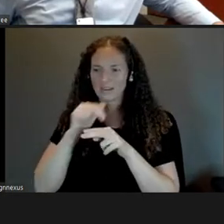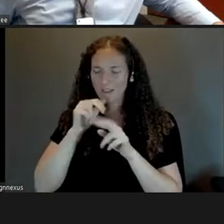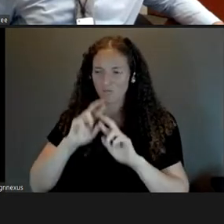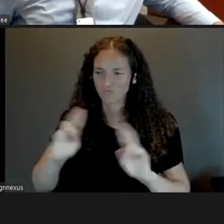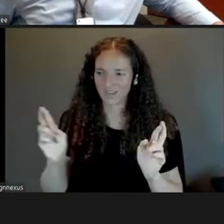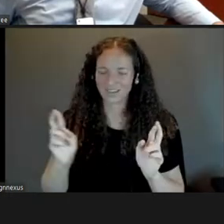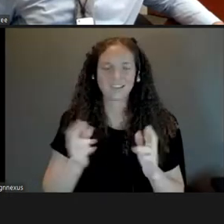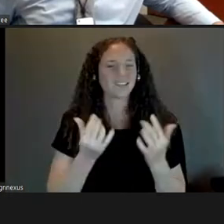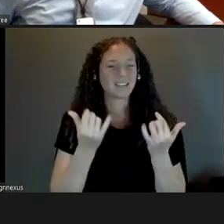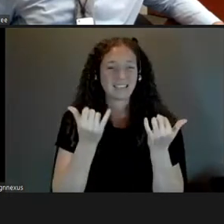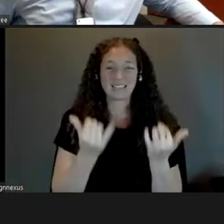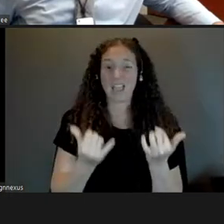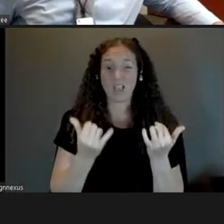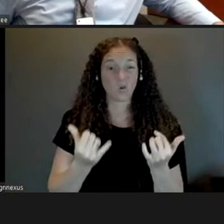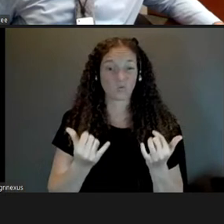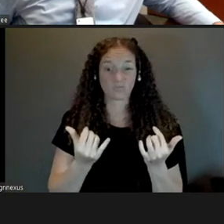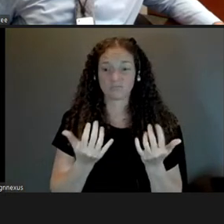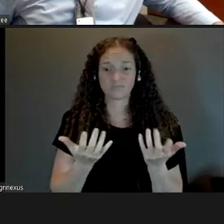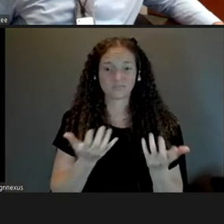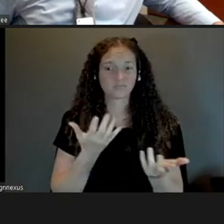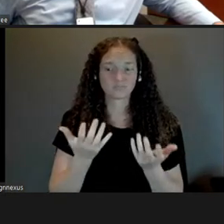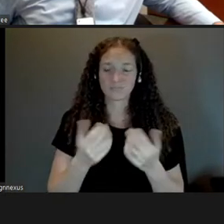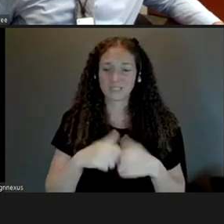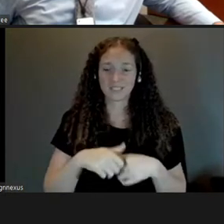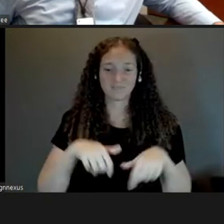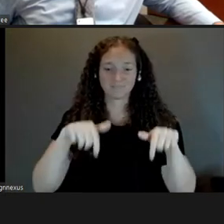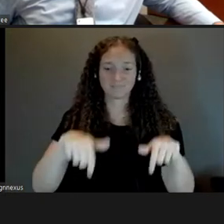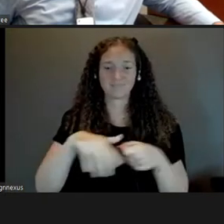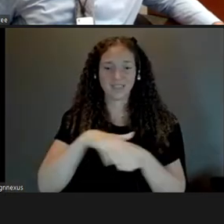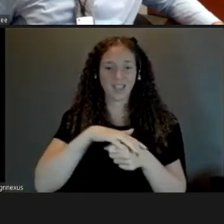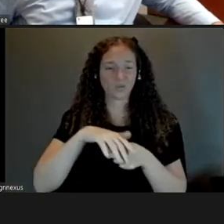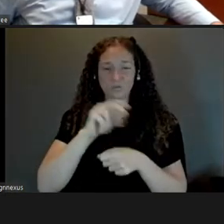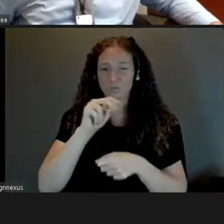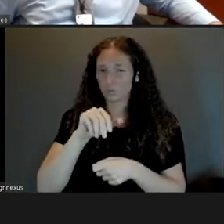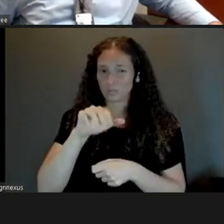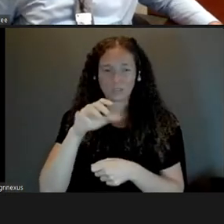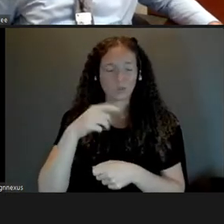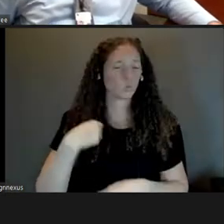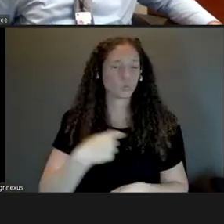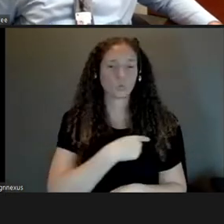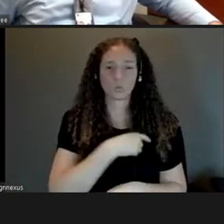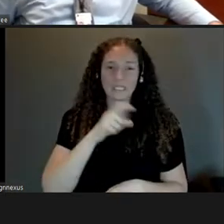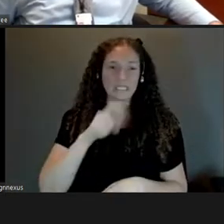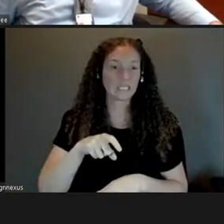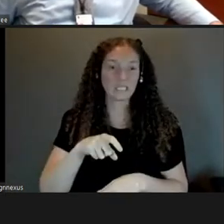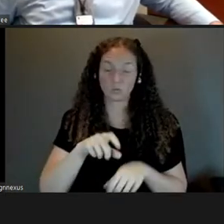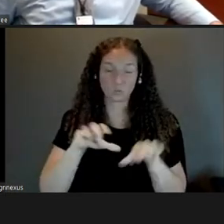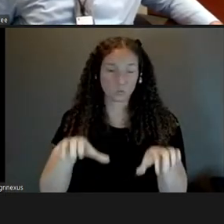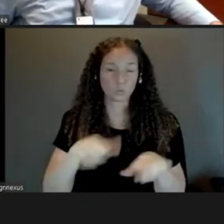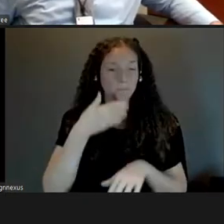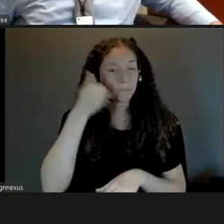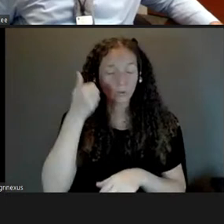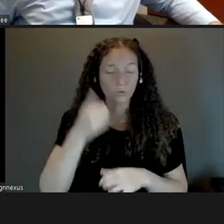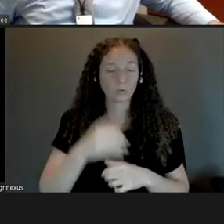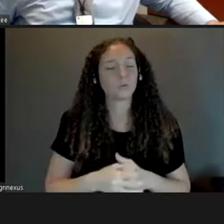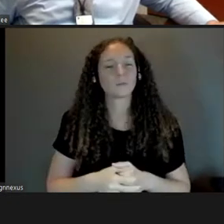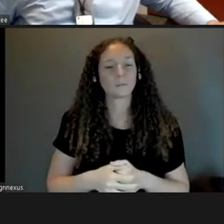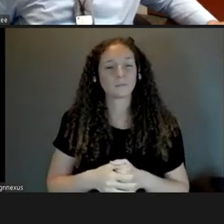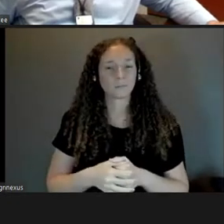metropolitan area of New York, we just need to do better, you know, and not be,